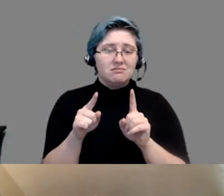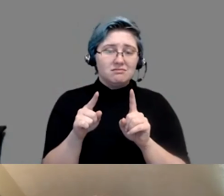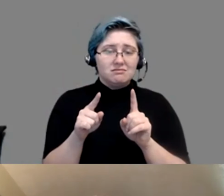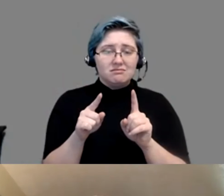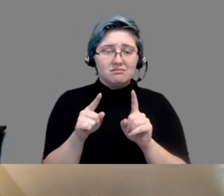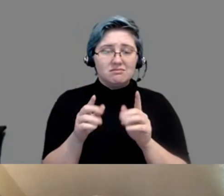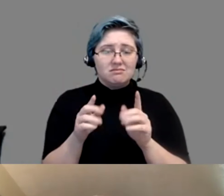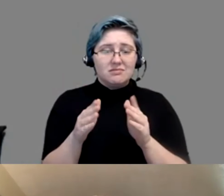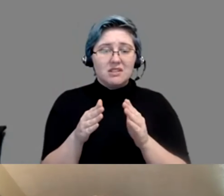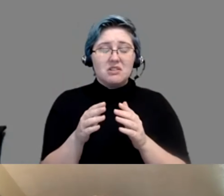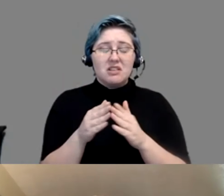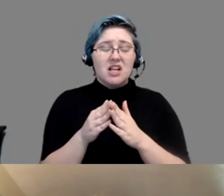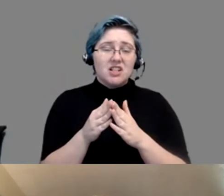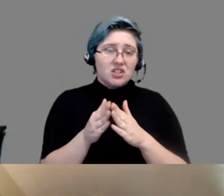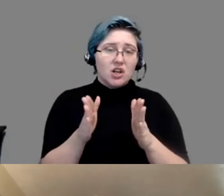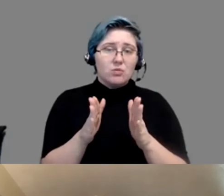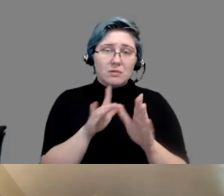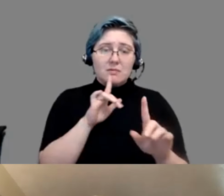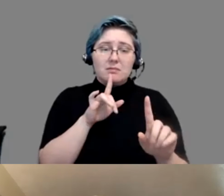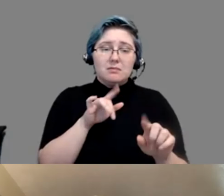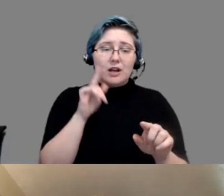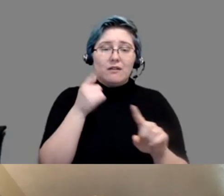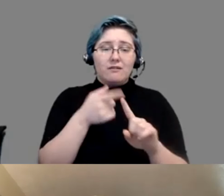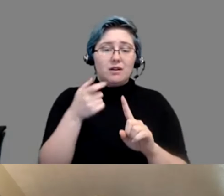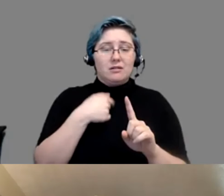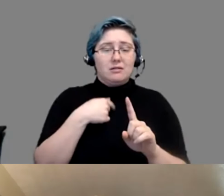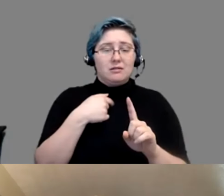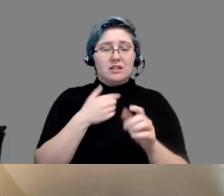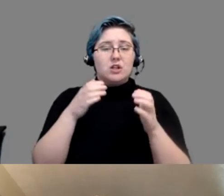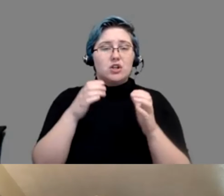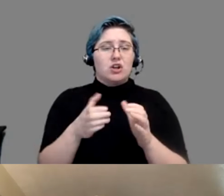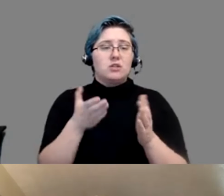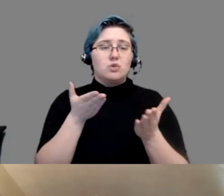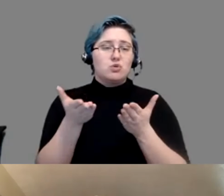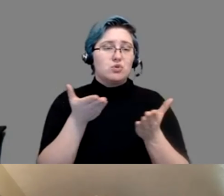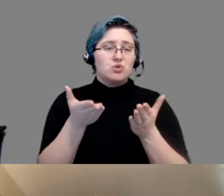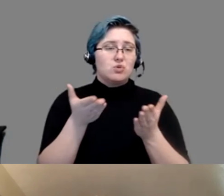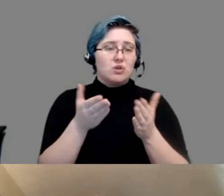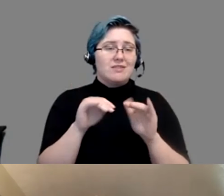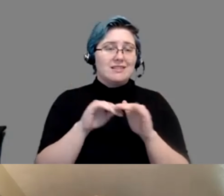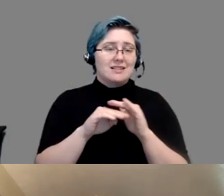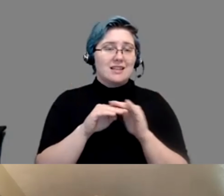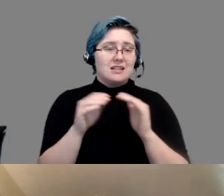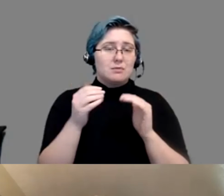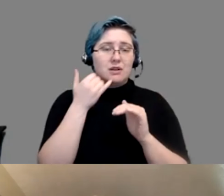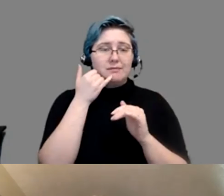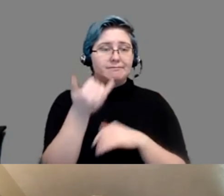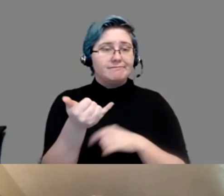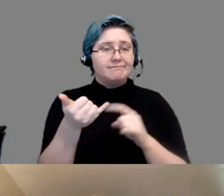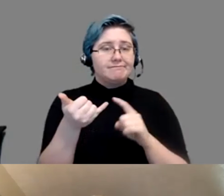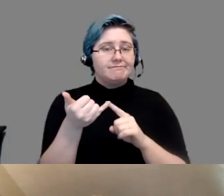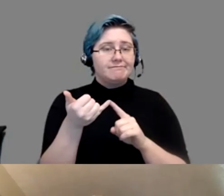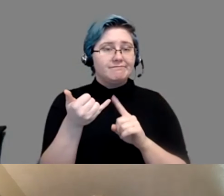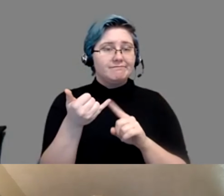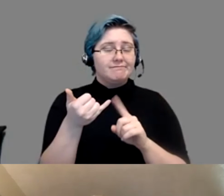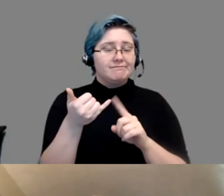go-to for me have been the customer service accessibility lines